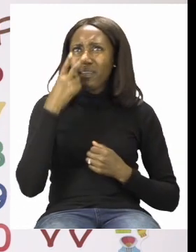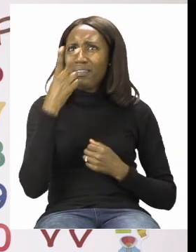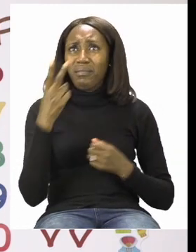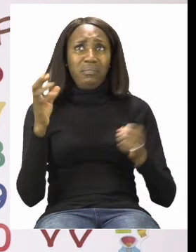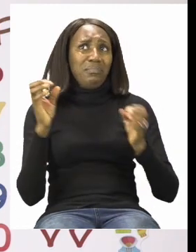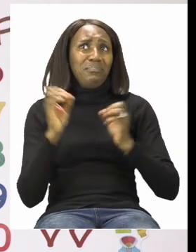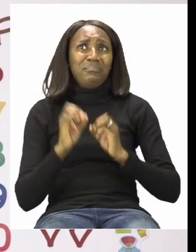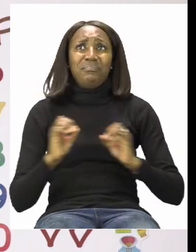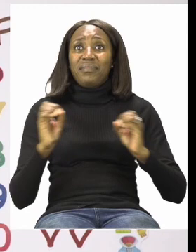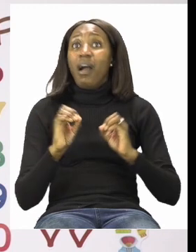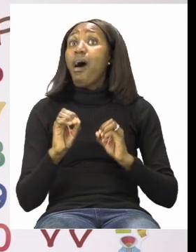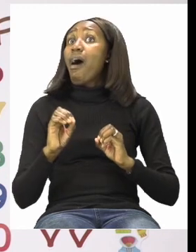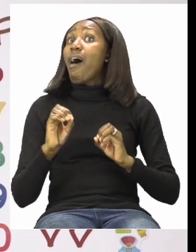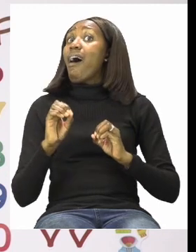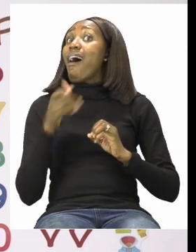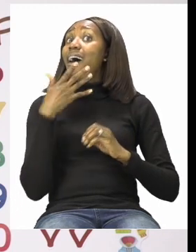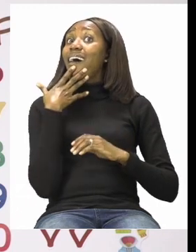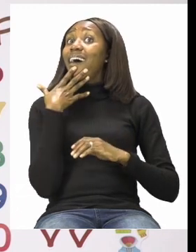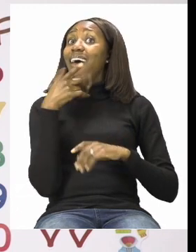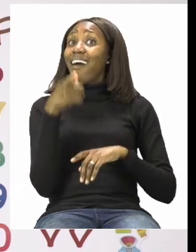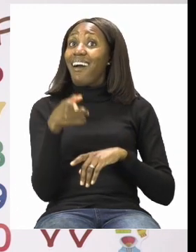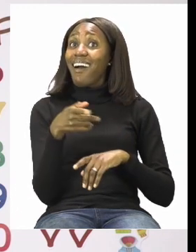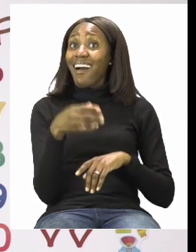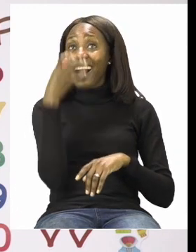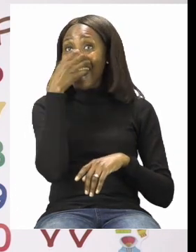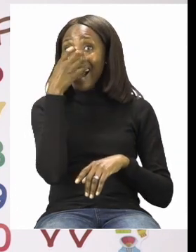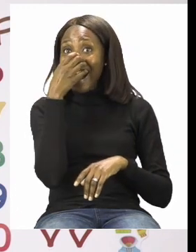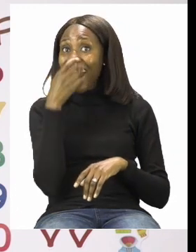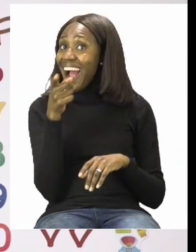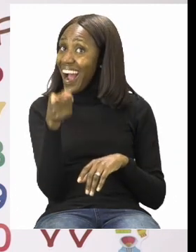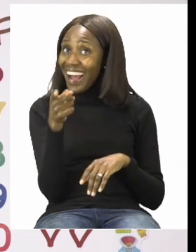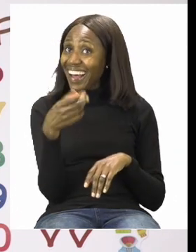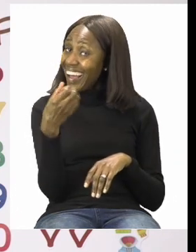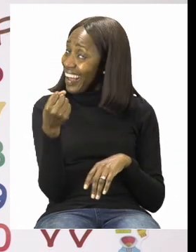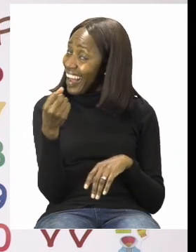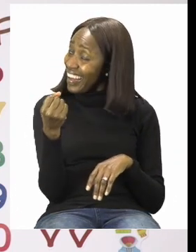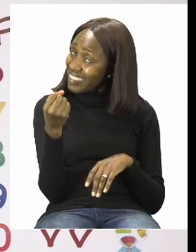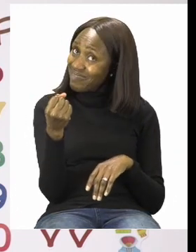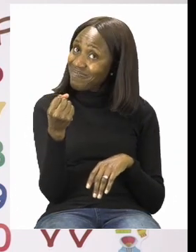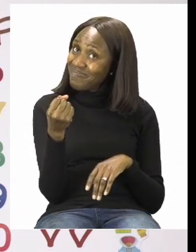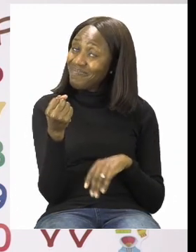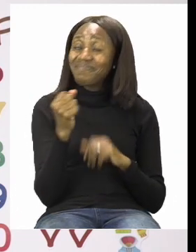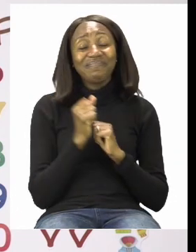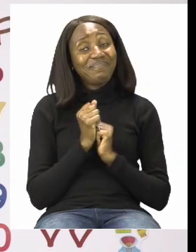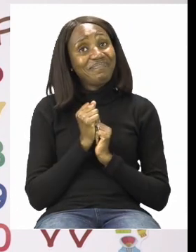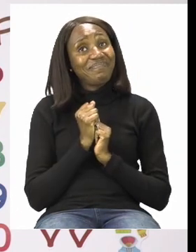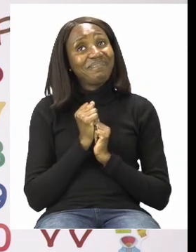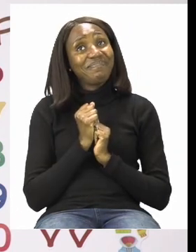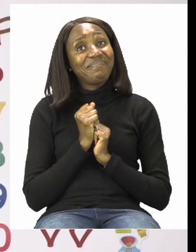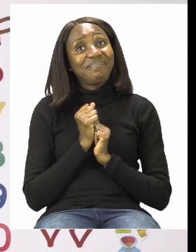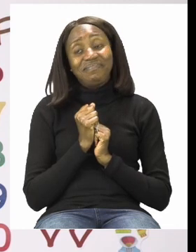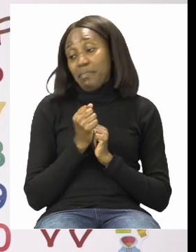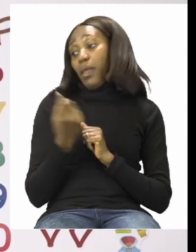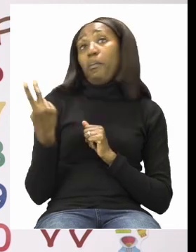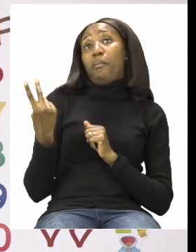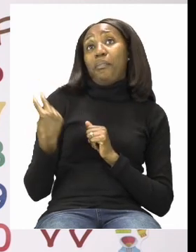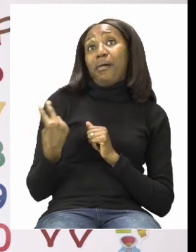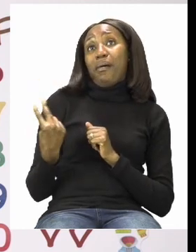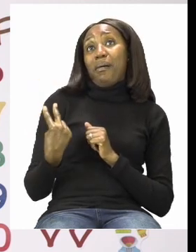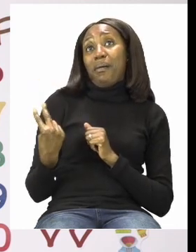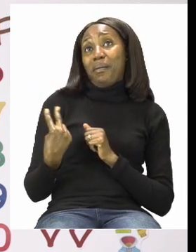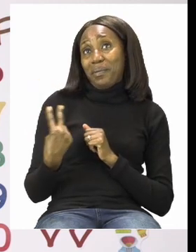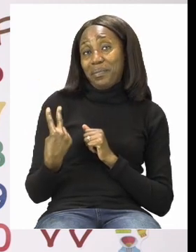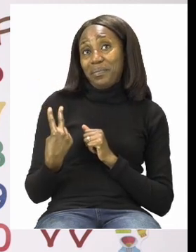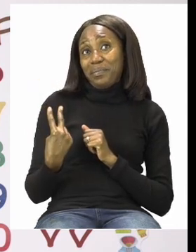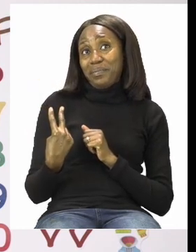day. Oh, there you are, Zoshi. So, from Zoshi and